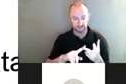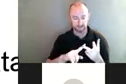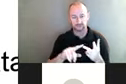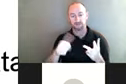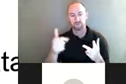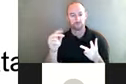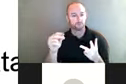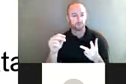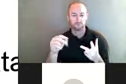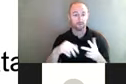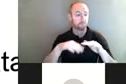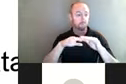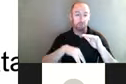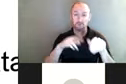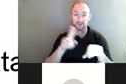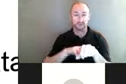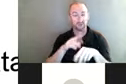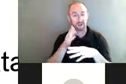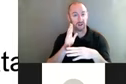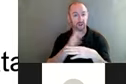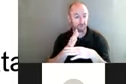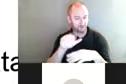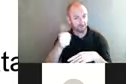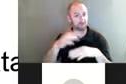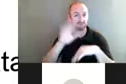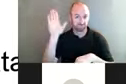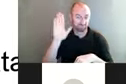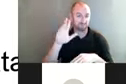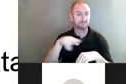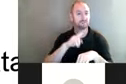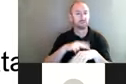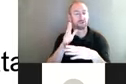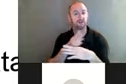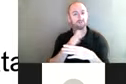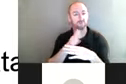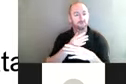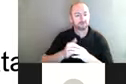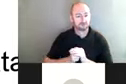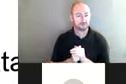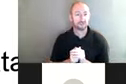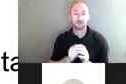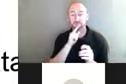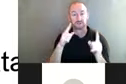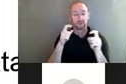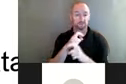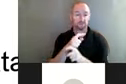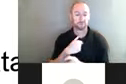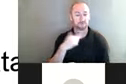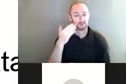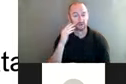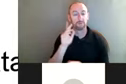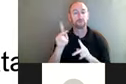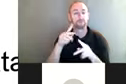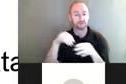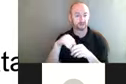national average. All others exceed the national average. And so it's complex. We know that people in